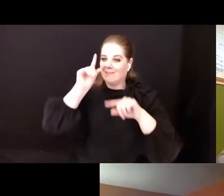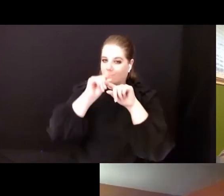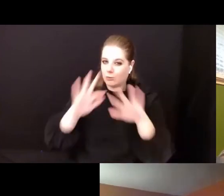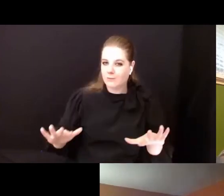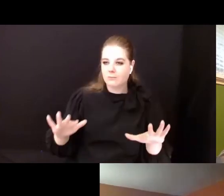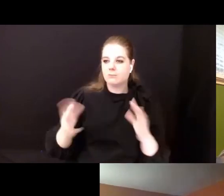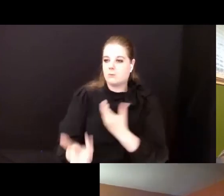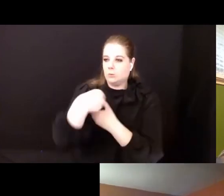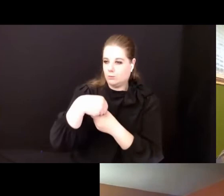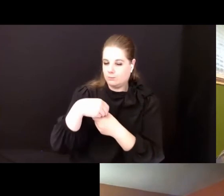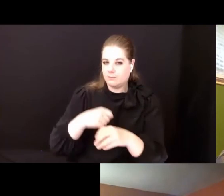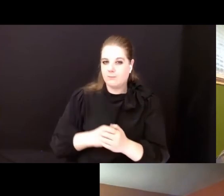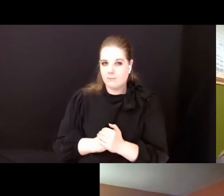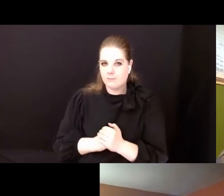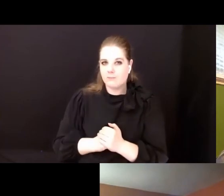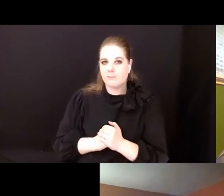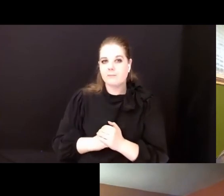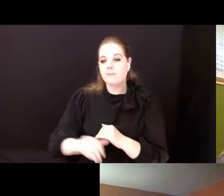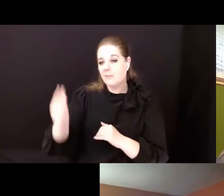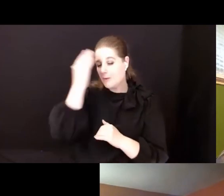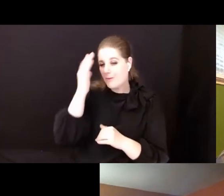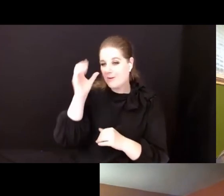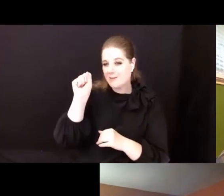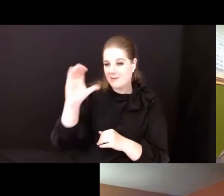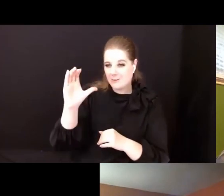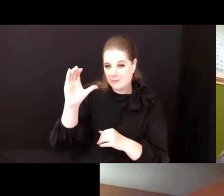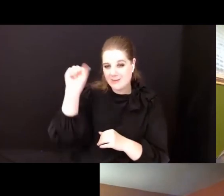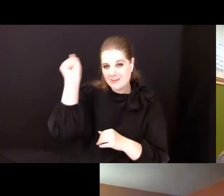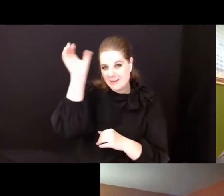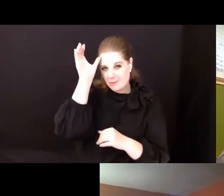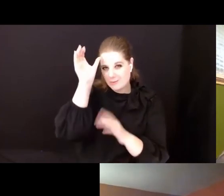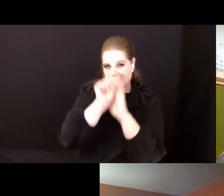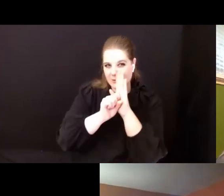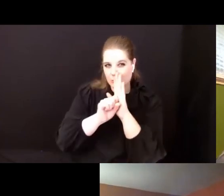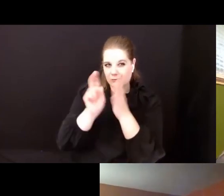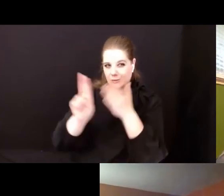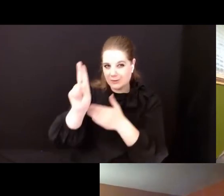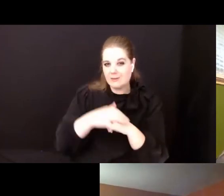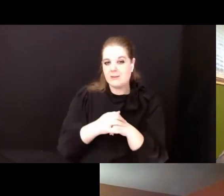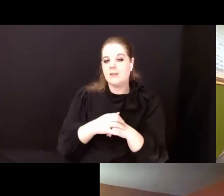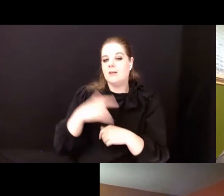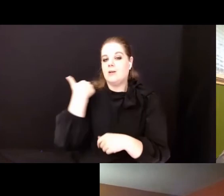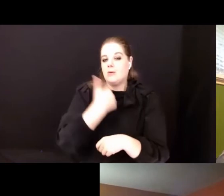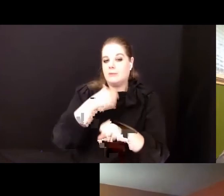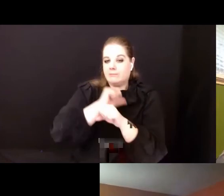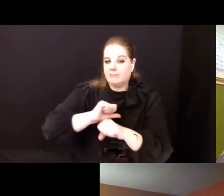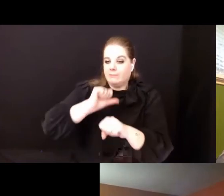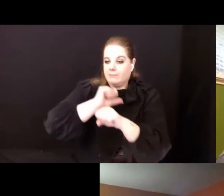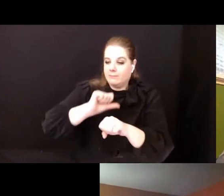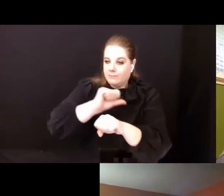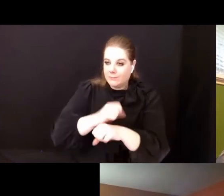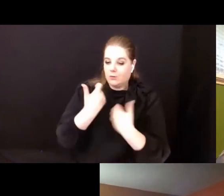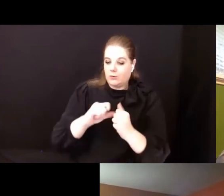like at St. Cloud State University. We have been working really hard to have a more